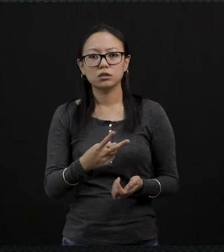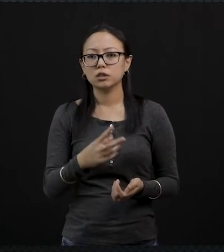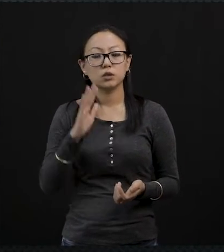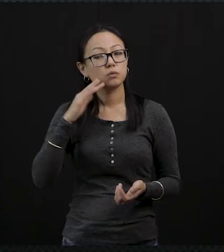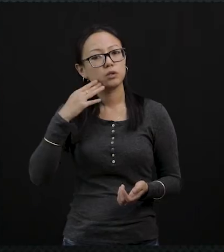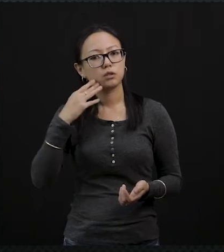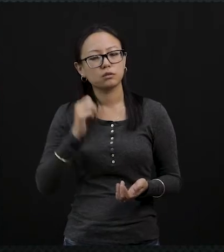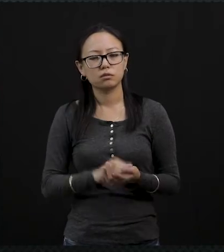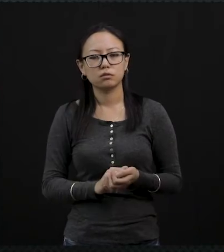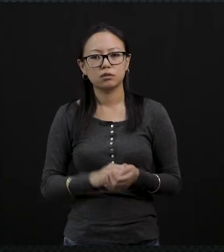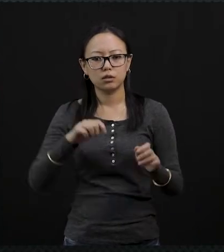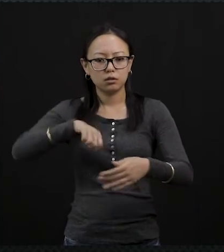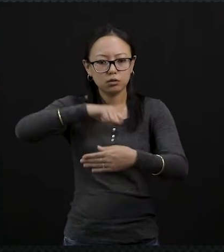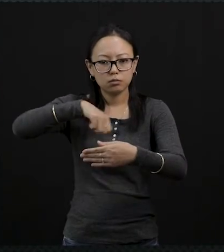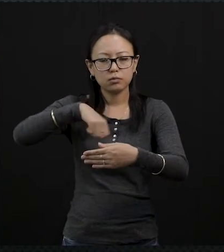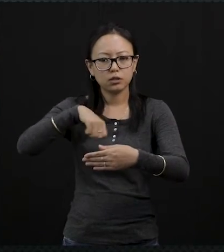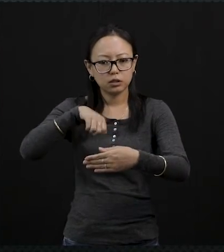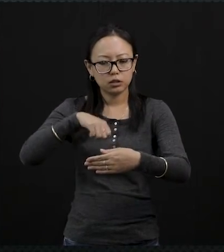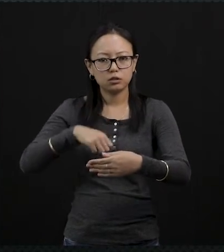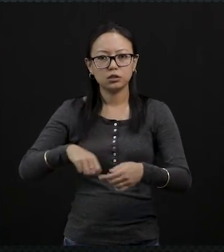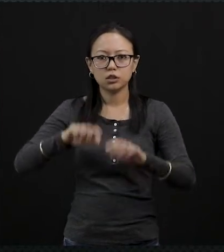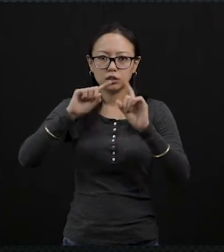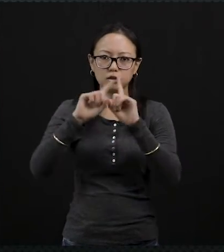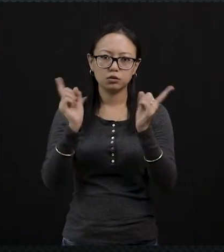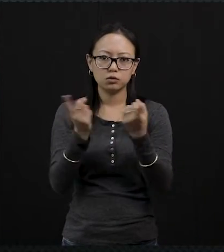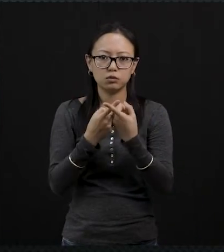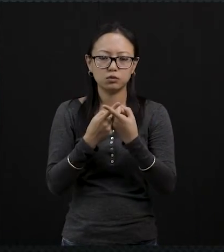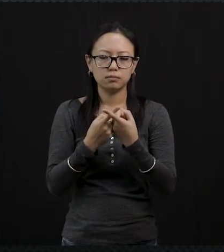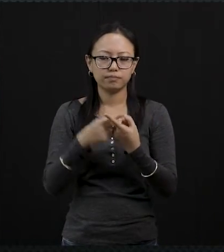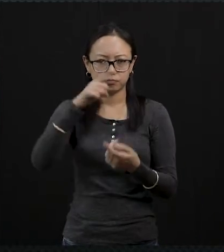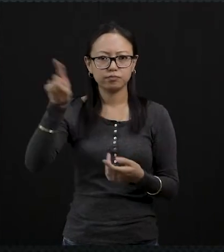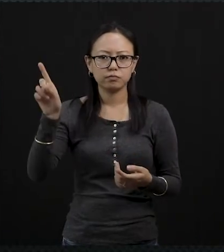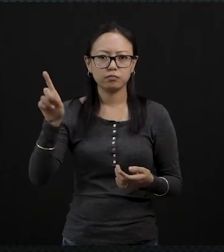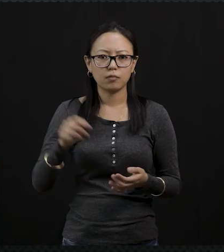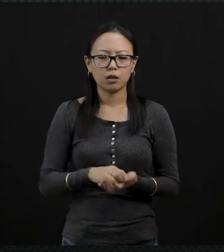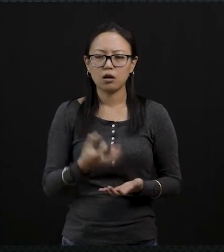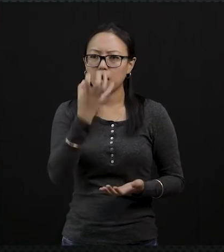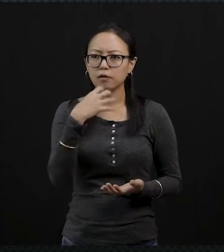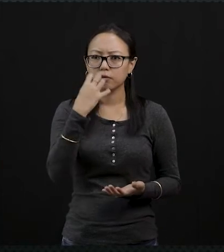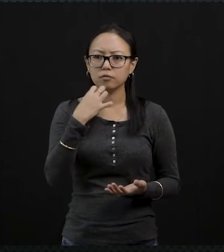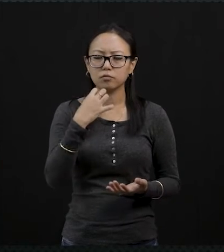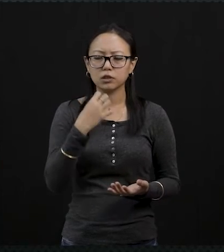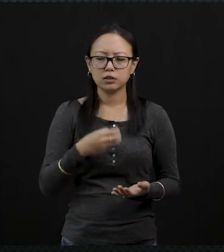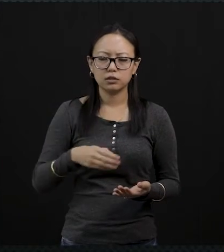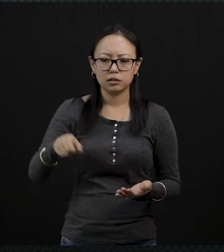knife for cutting vegetables, fruits, right? And many